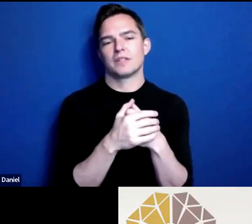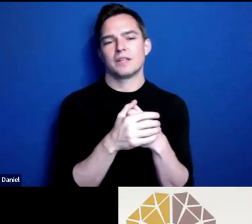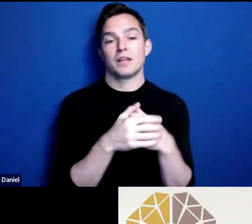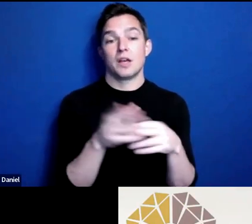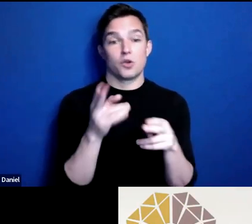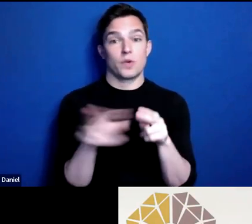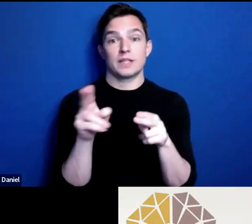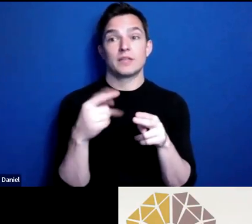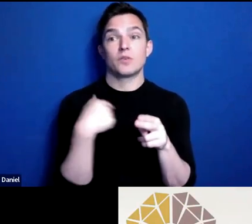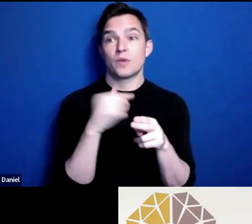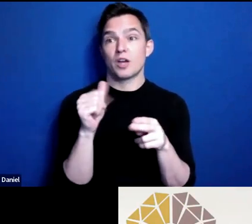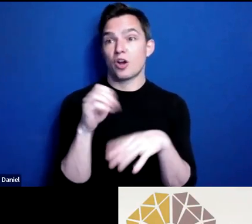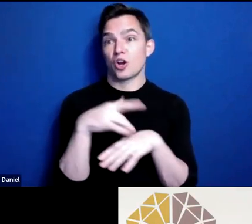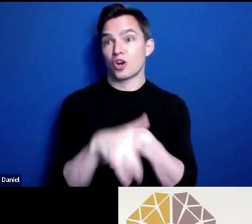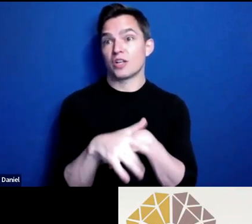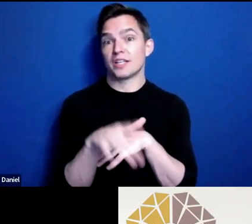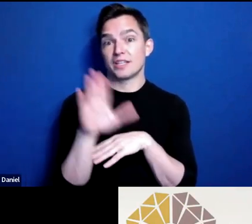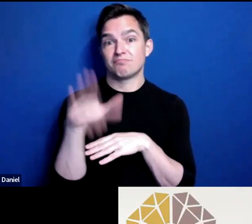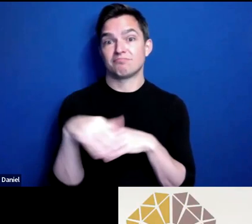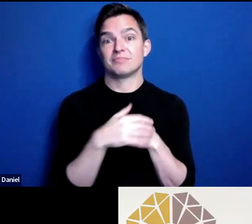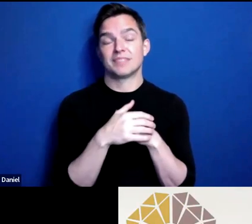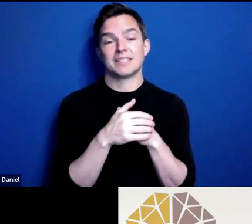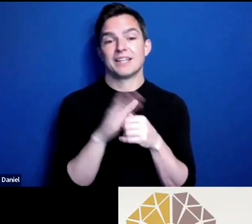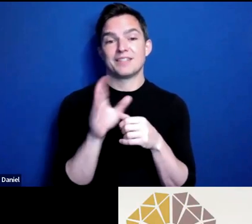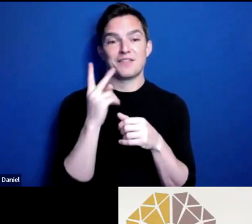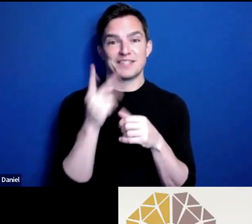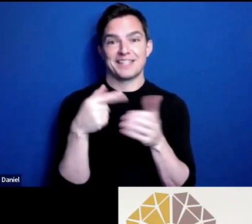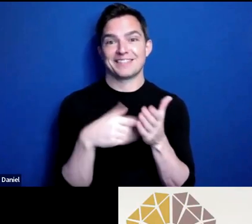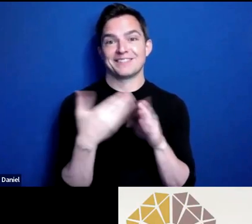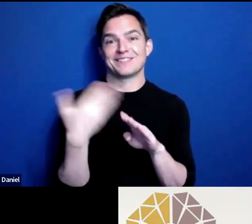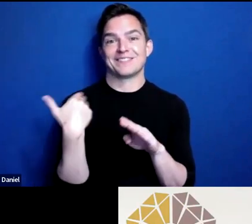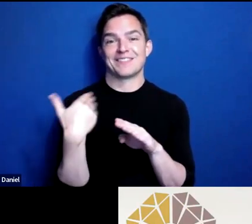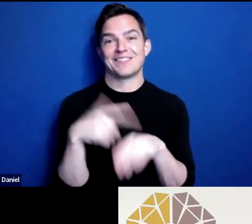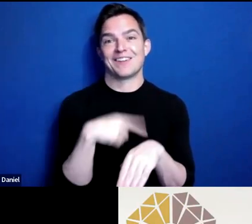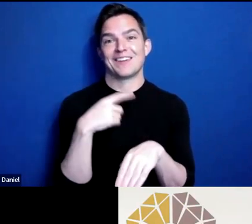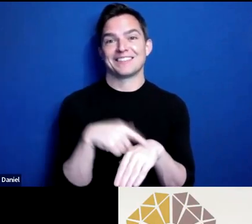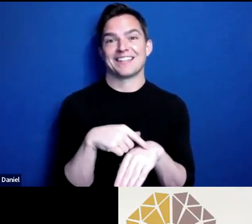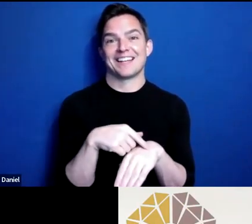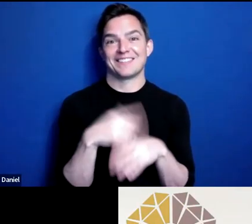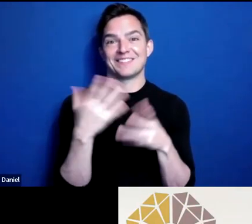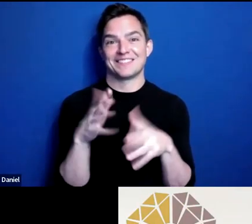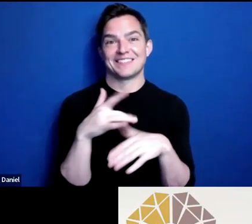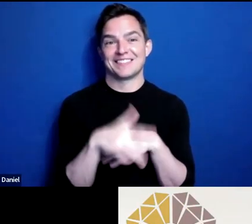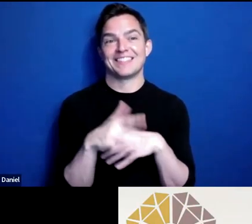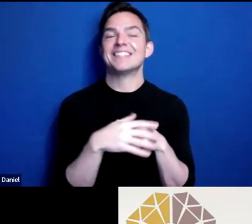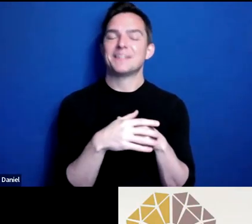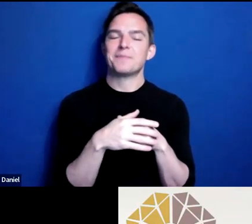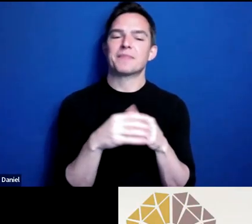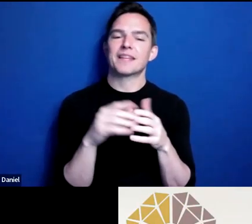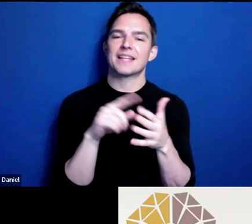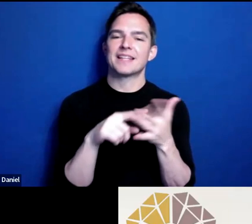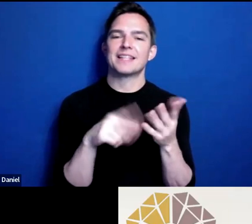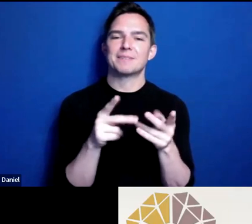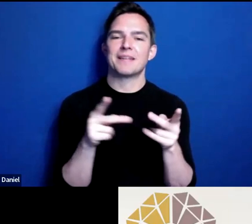know we are early, actually. I've never seen this in a long time in these